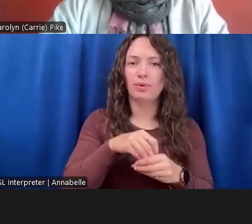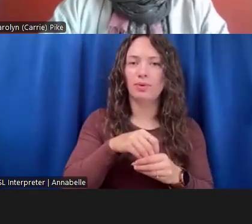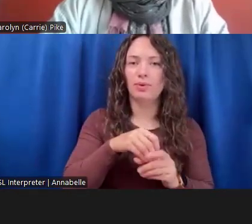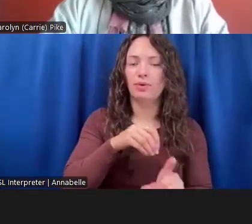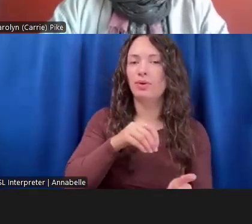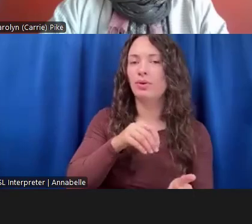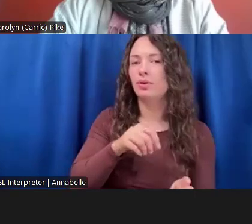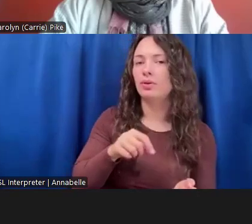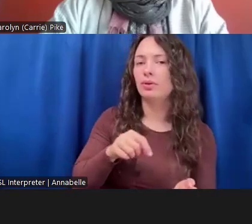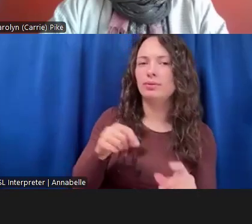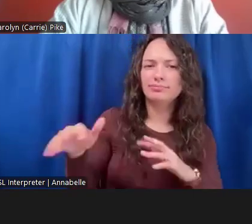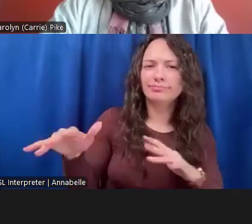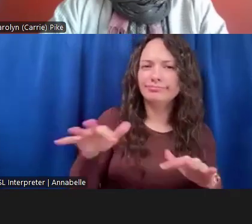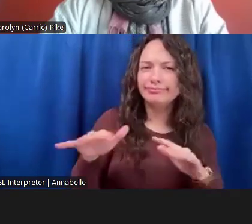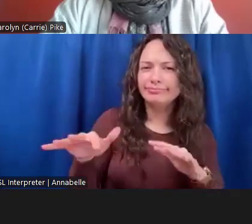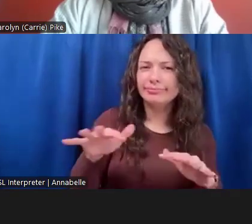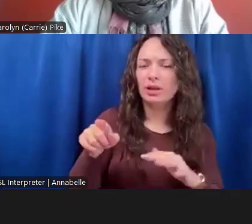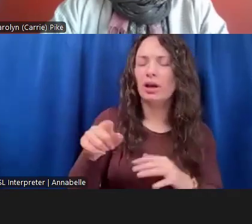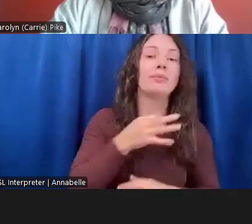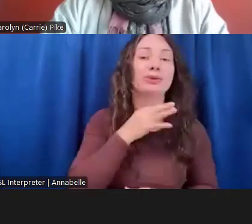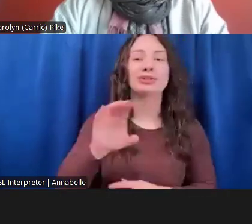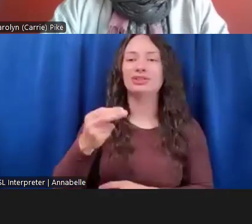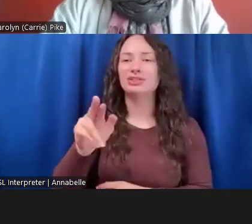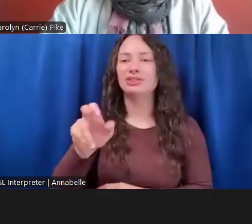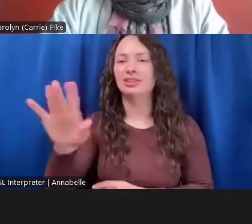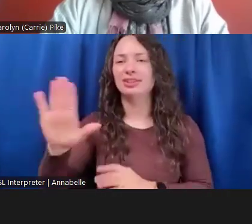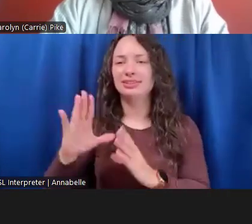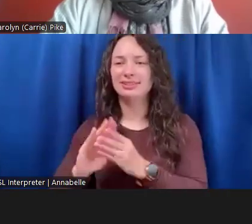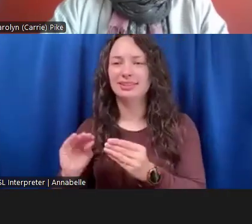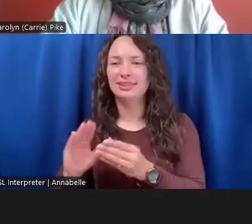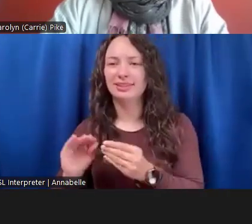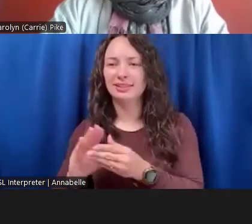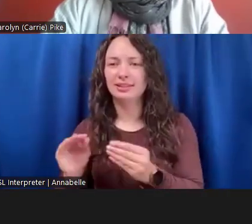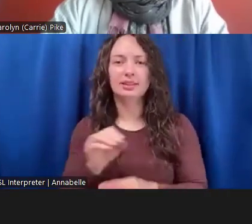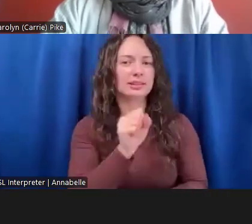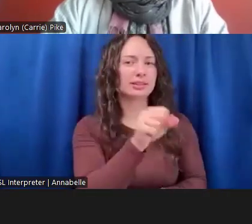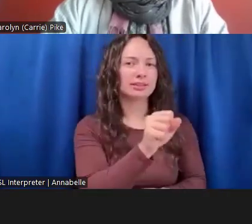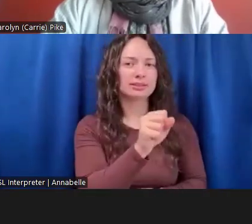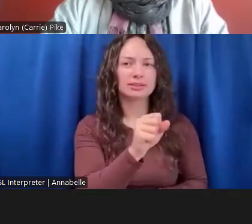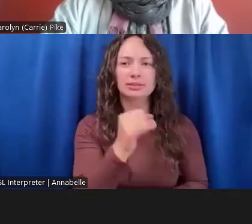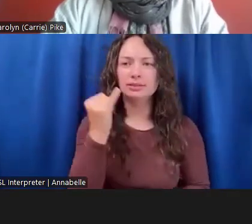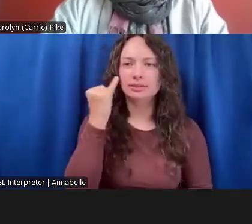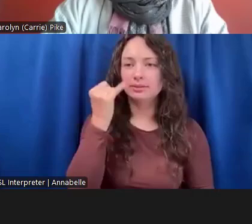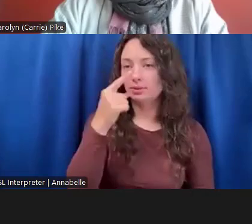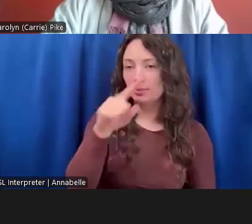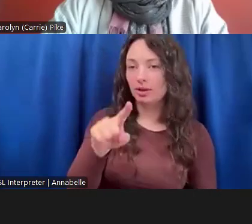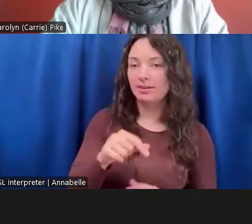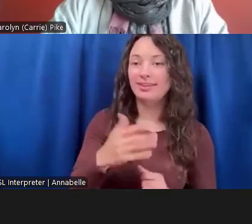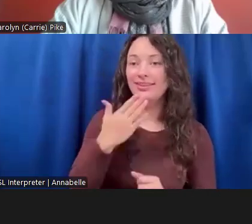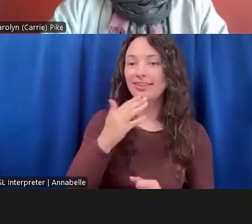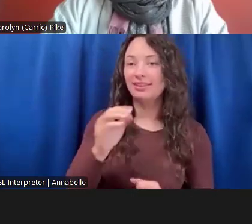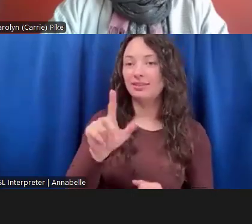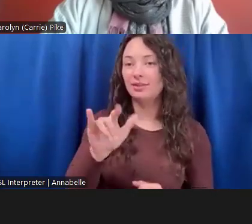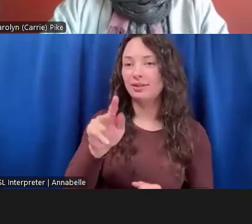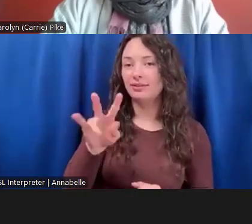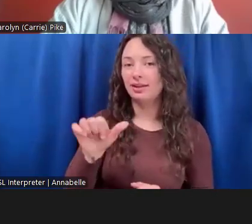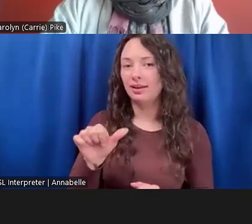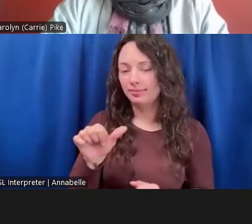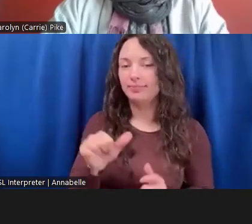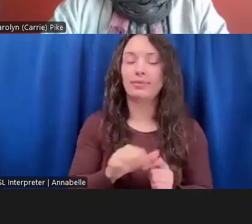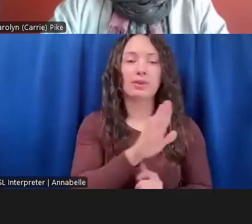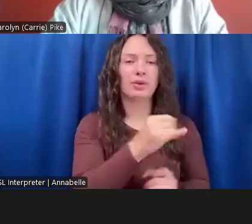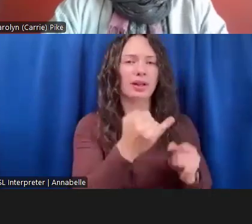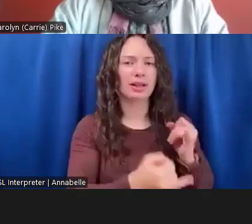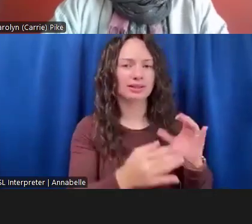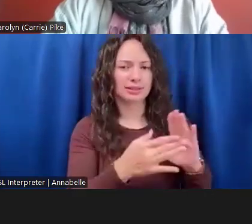see what Chuck has to say about that. Yeah, if you don't mind. Thanks, Olivia. Your last comment is